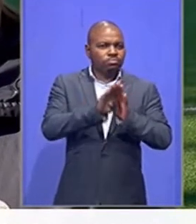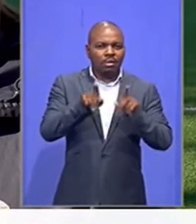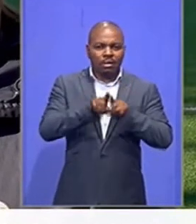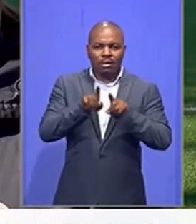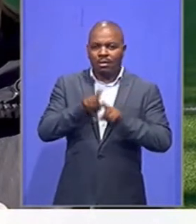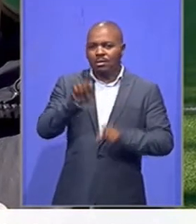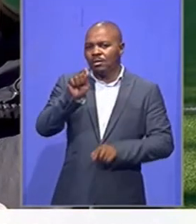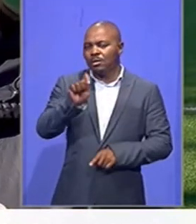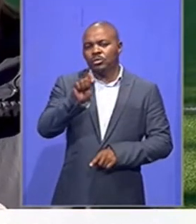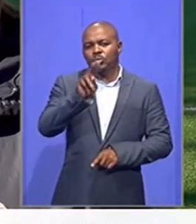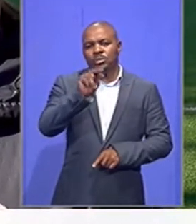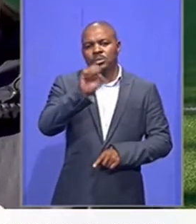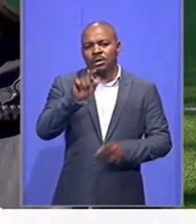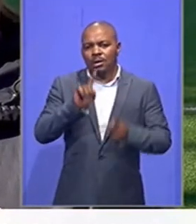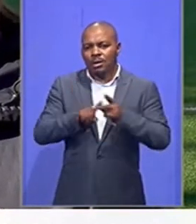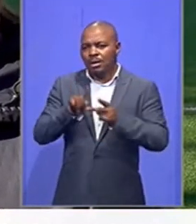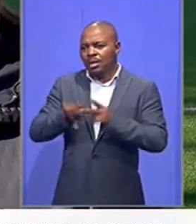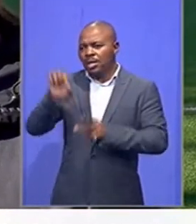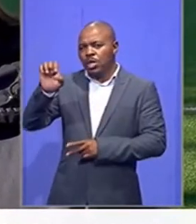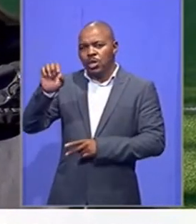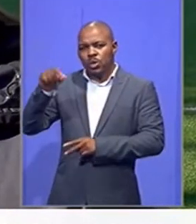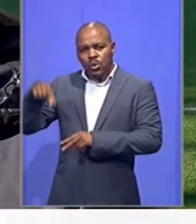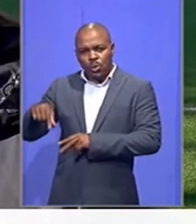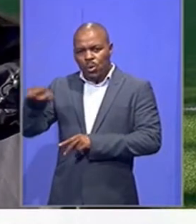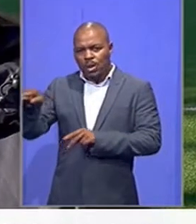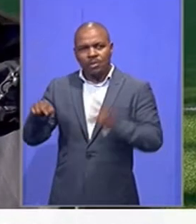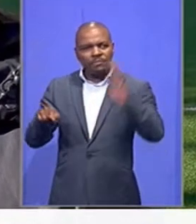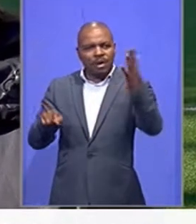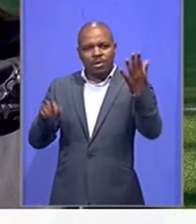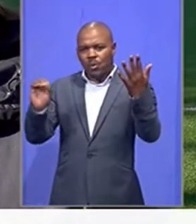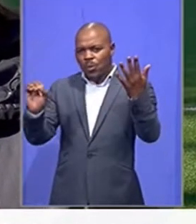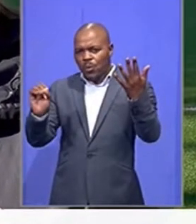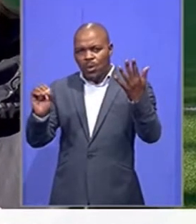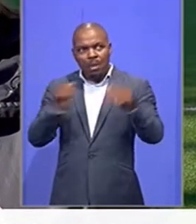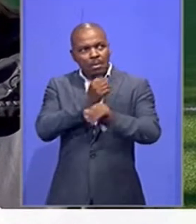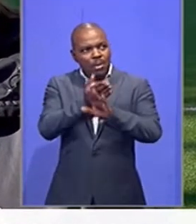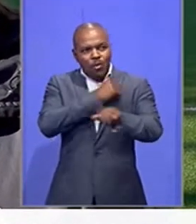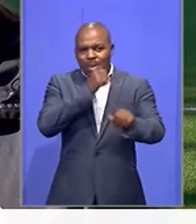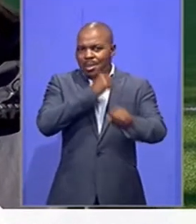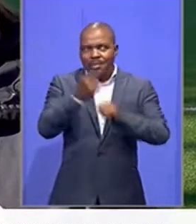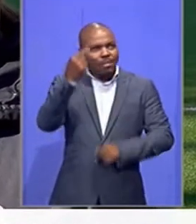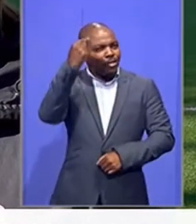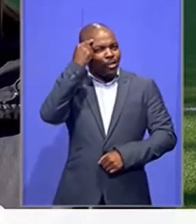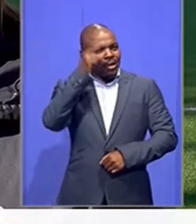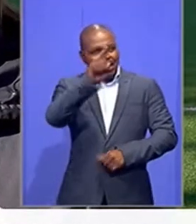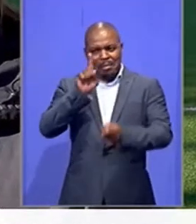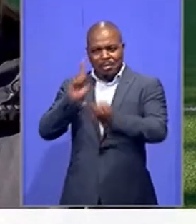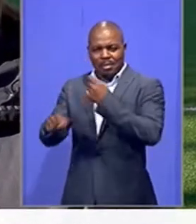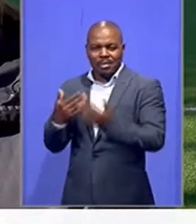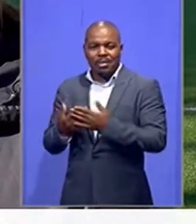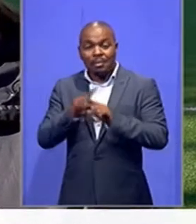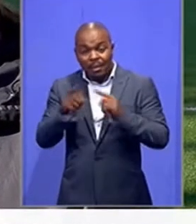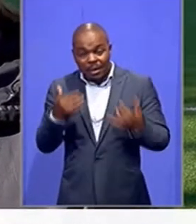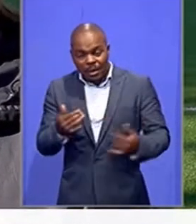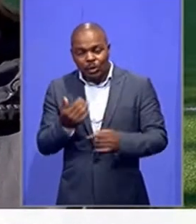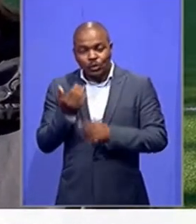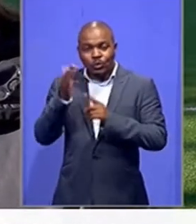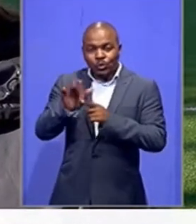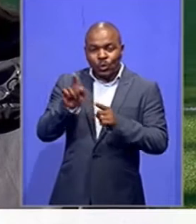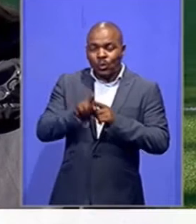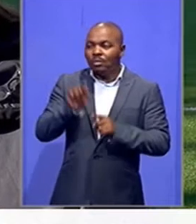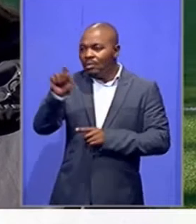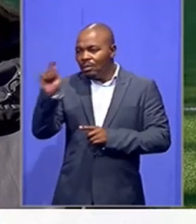5, Equatorial Guinea 0, and who would have thought that would have happened in any lifetime? But it shows that a lot of federations